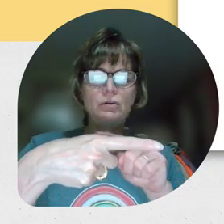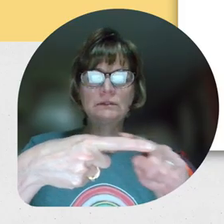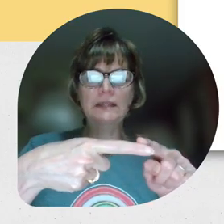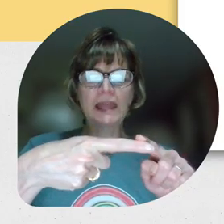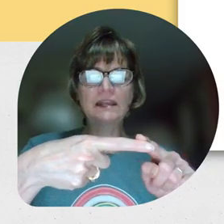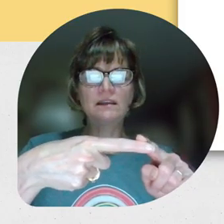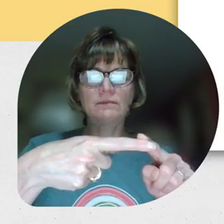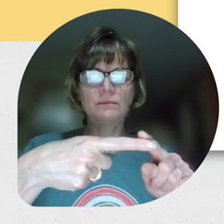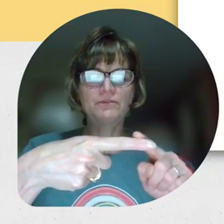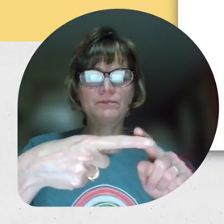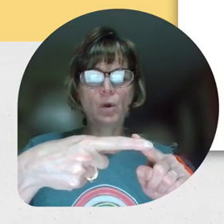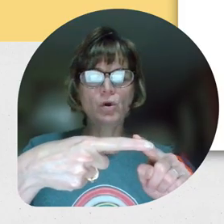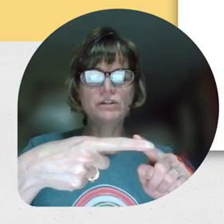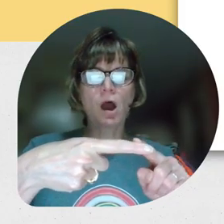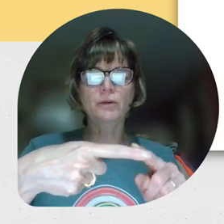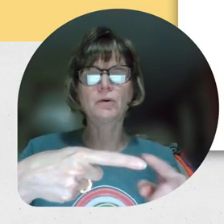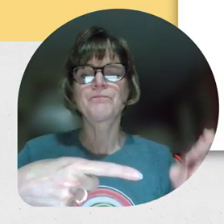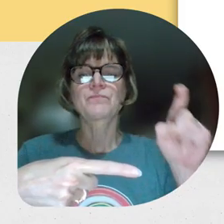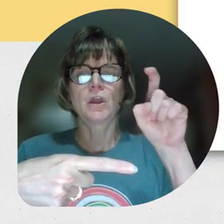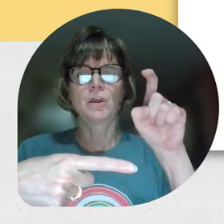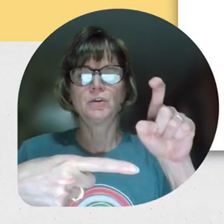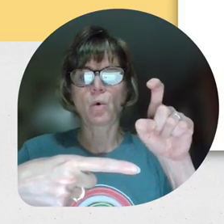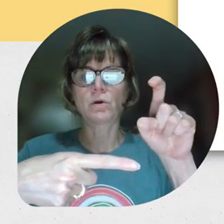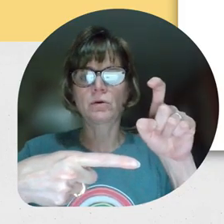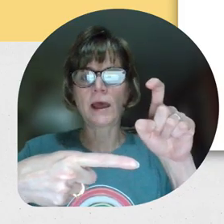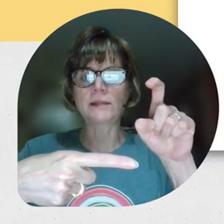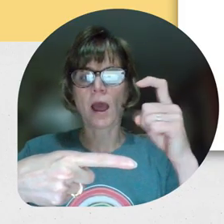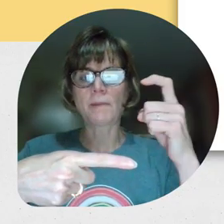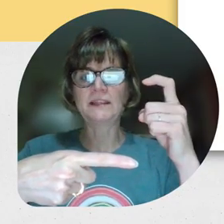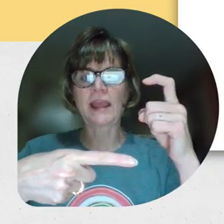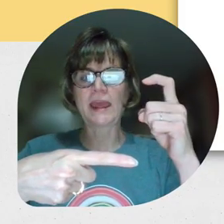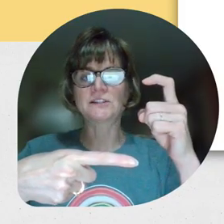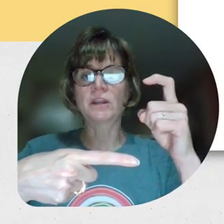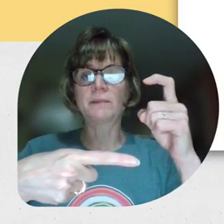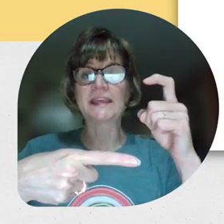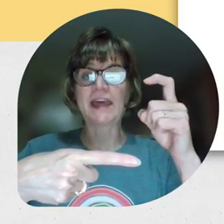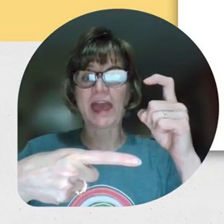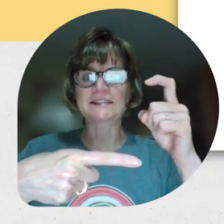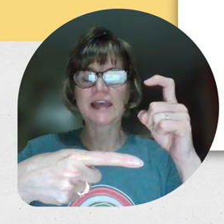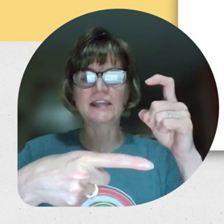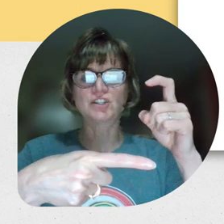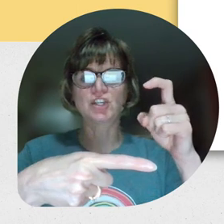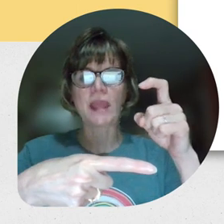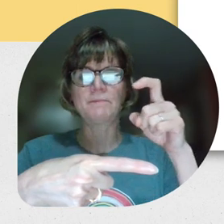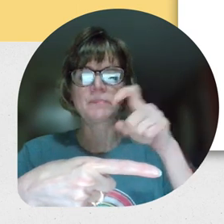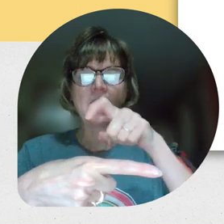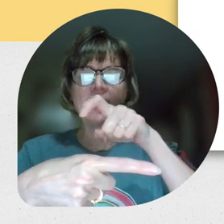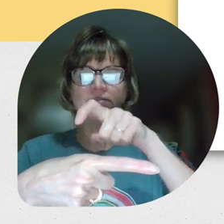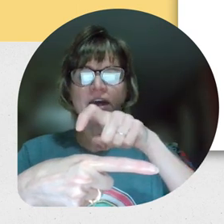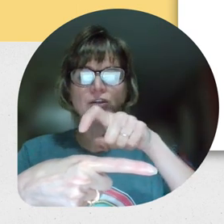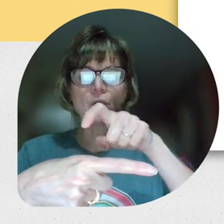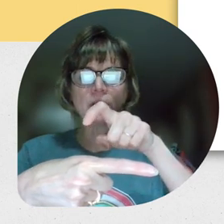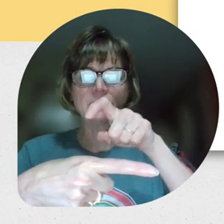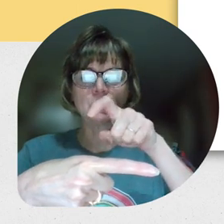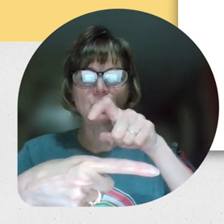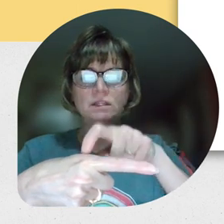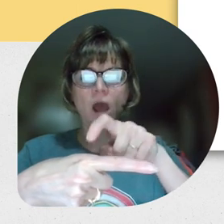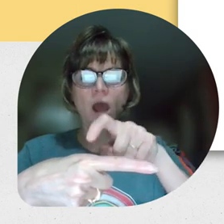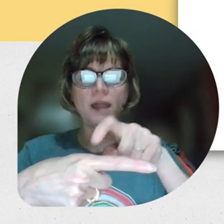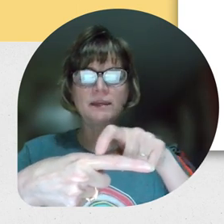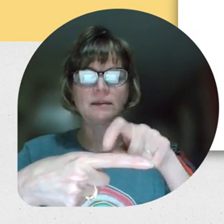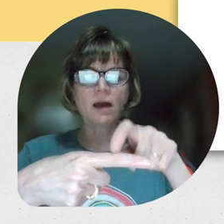finger laying horizontal, your dominant hand is going to make an X hand shape, and then you're going